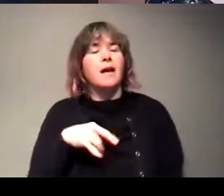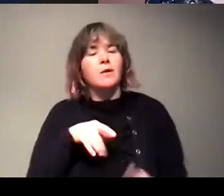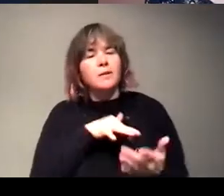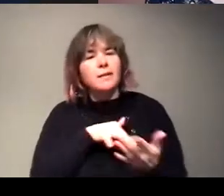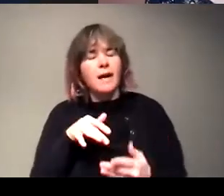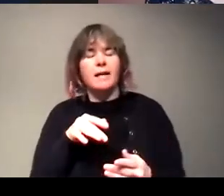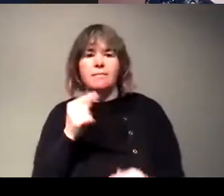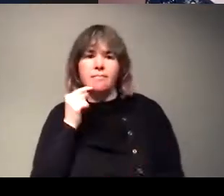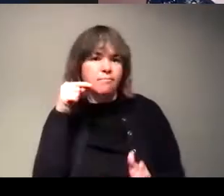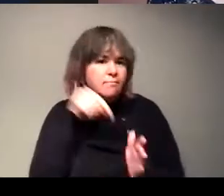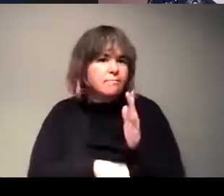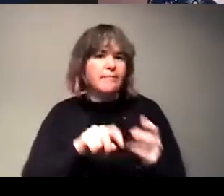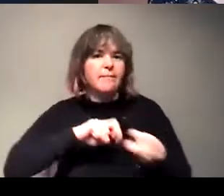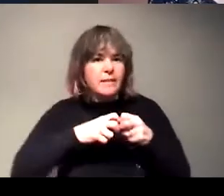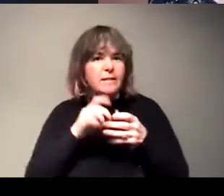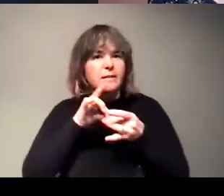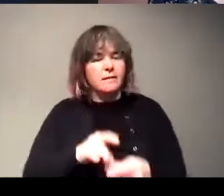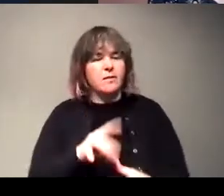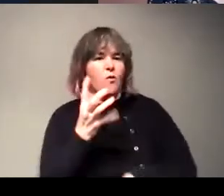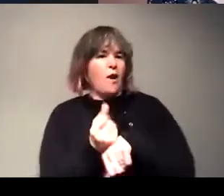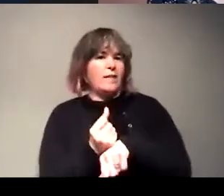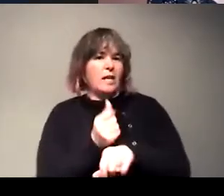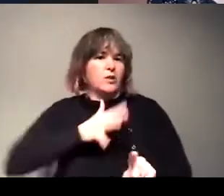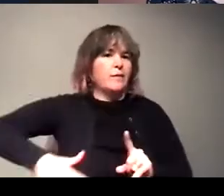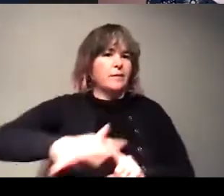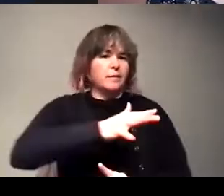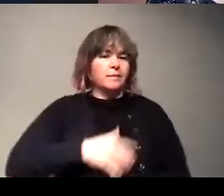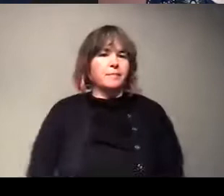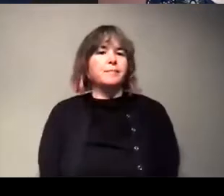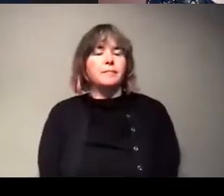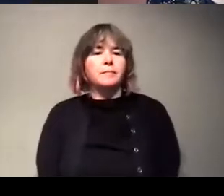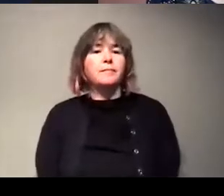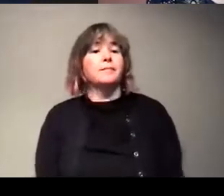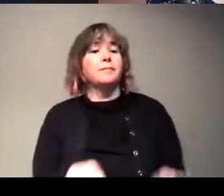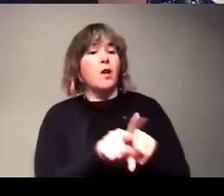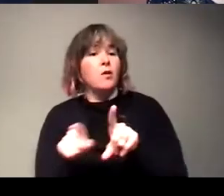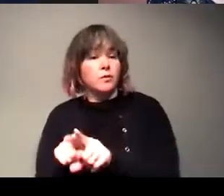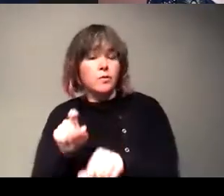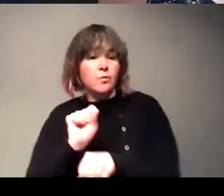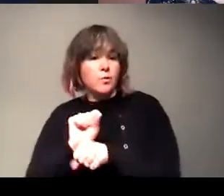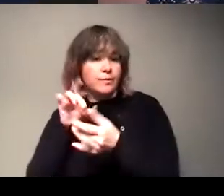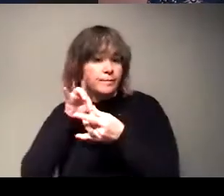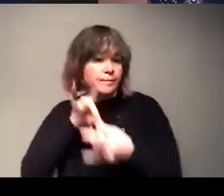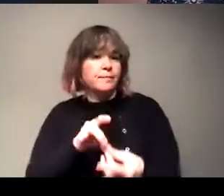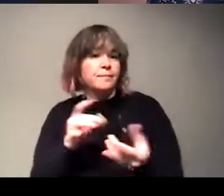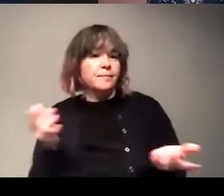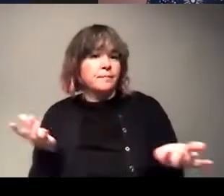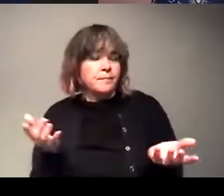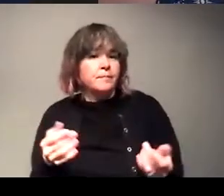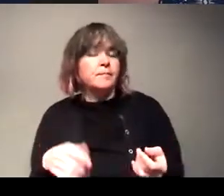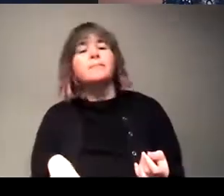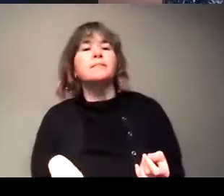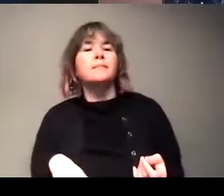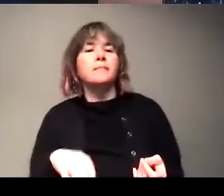extreme physics in really strong gravitational fields. I also do some work with a